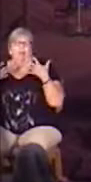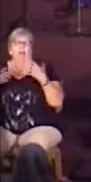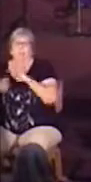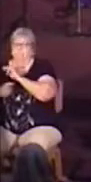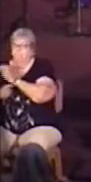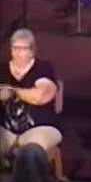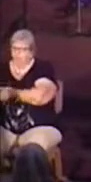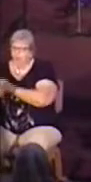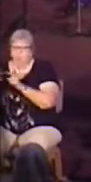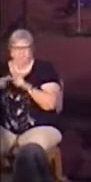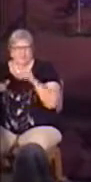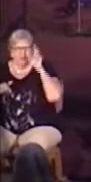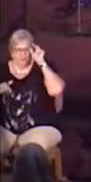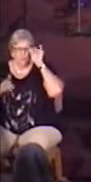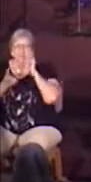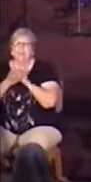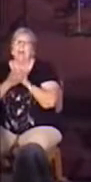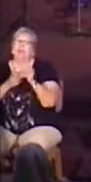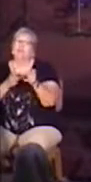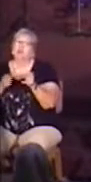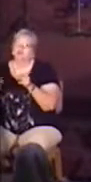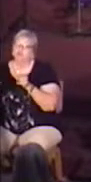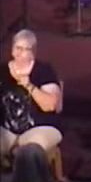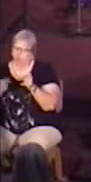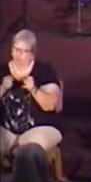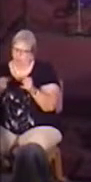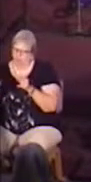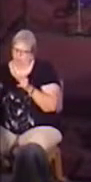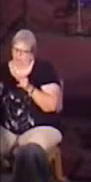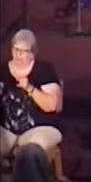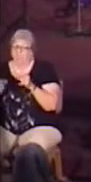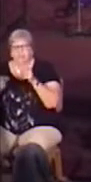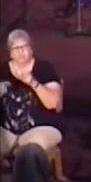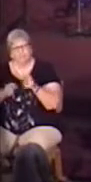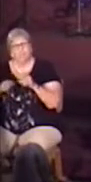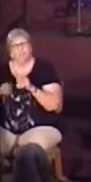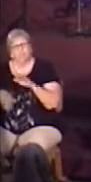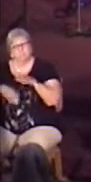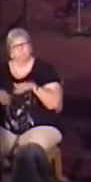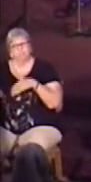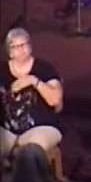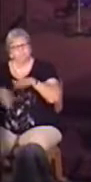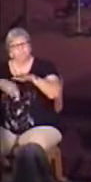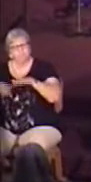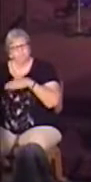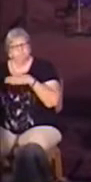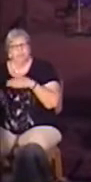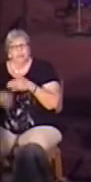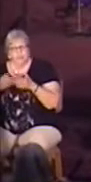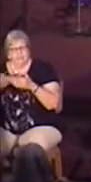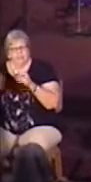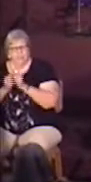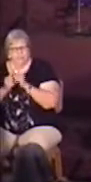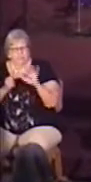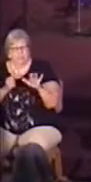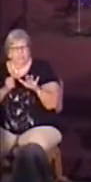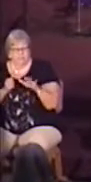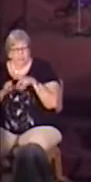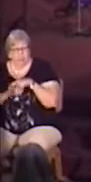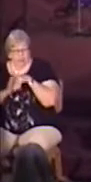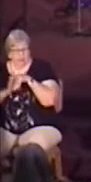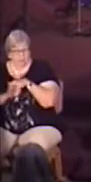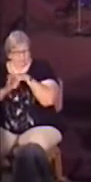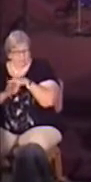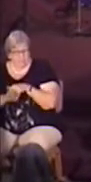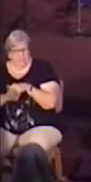but it's a horse that's under control, that can trot along as it's directed by its master. And so if you think of it along those lines,